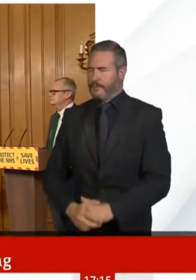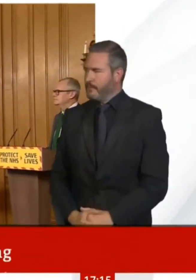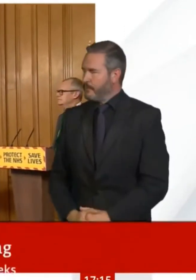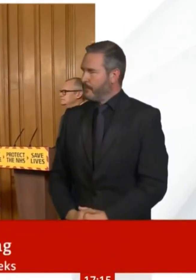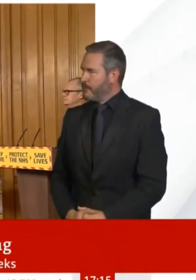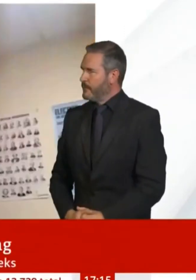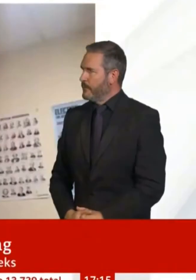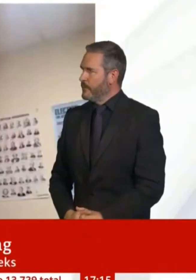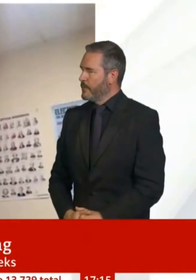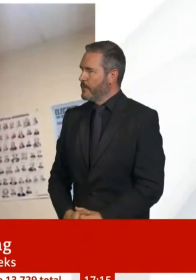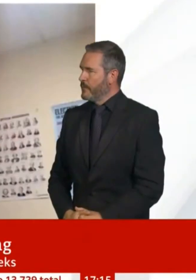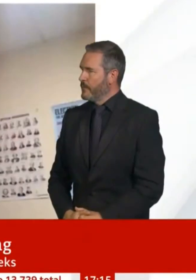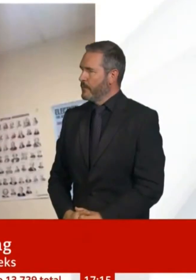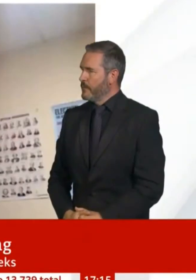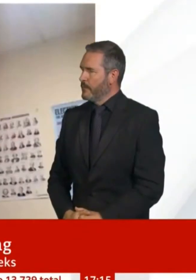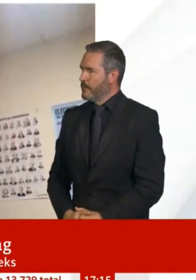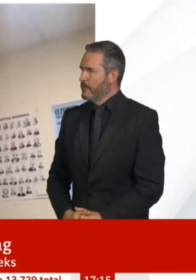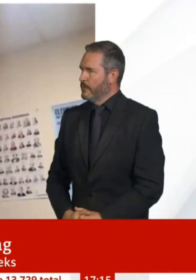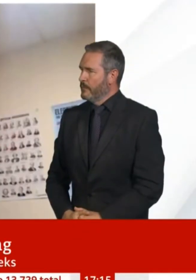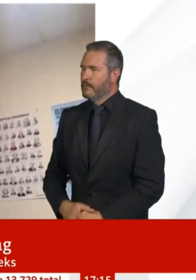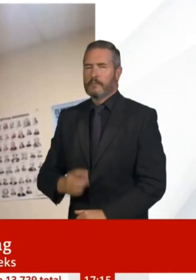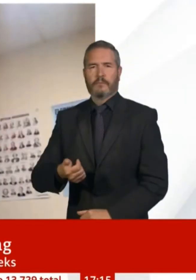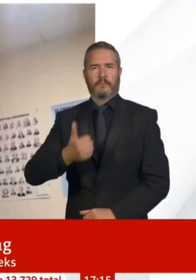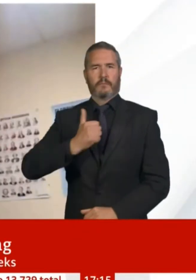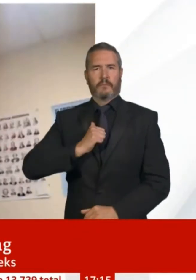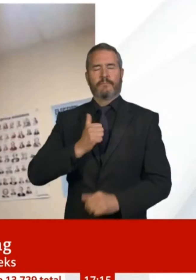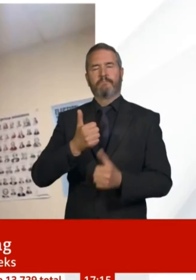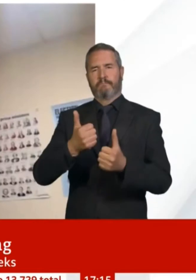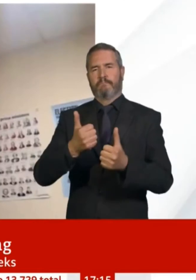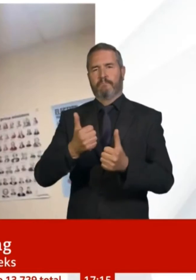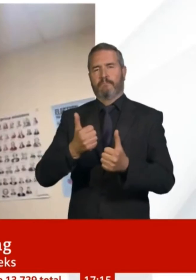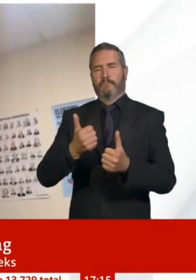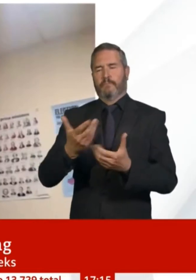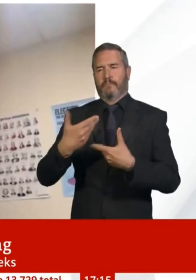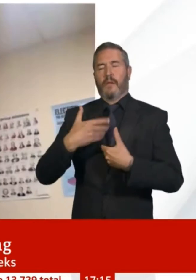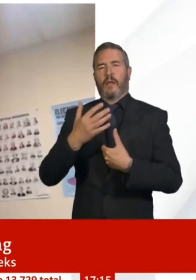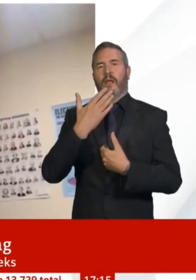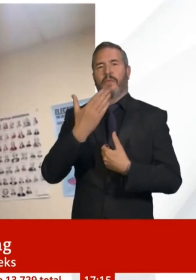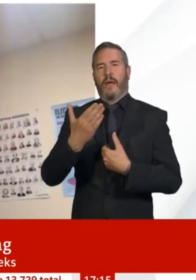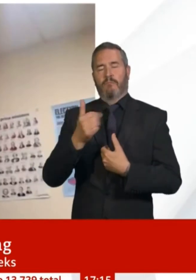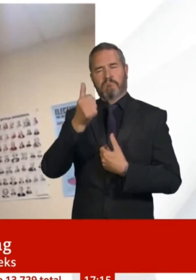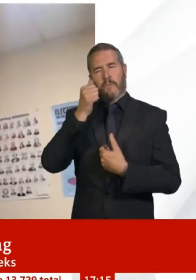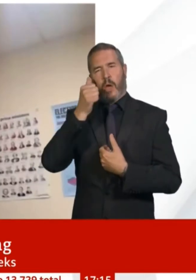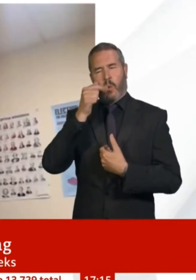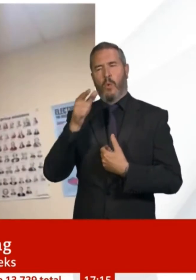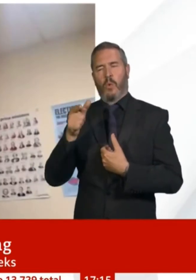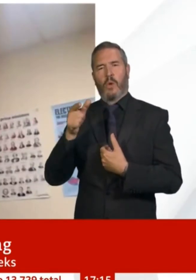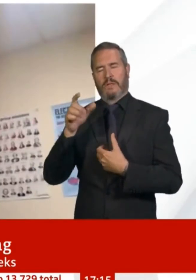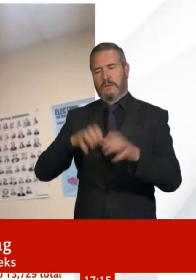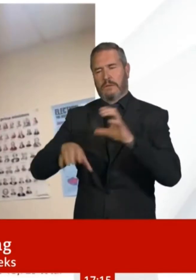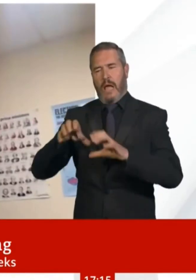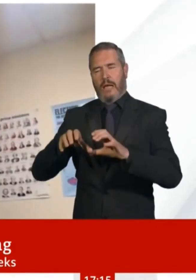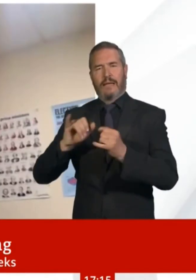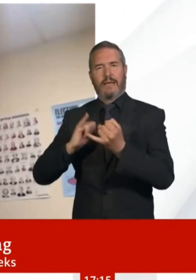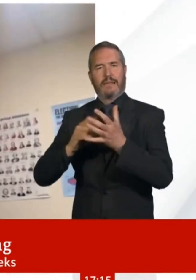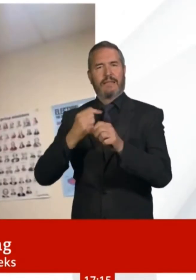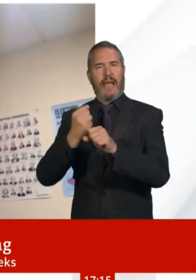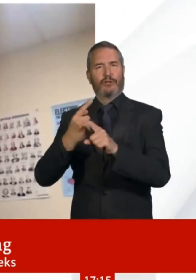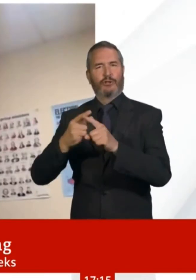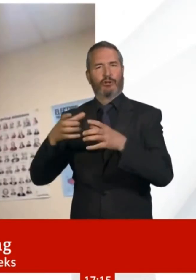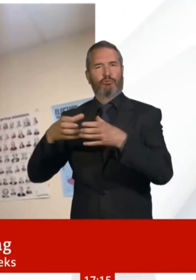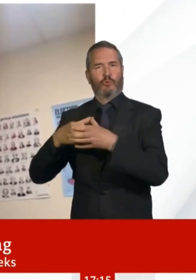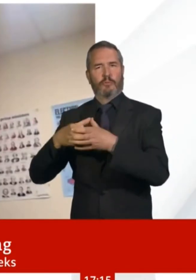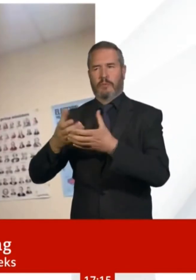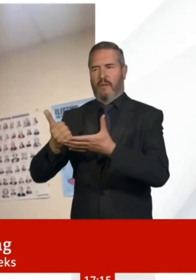Yeah, thank you, Foreign Secretary. You've been very clear about why, in your view and SAGE's view, now is not the time. But can you give the public